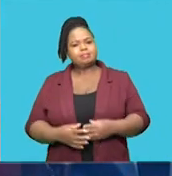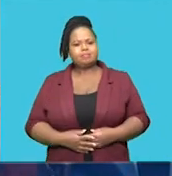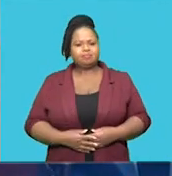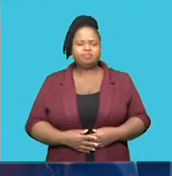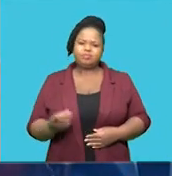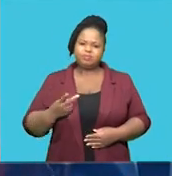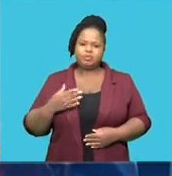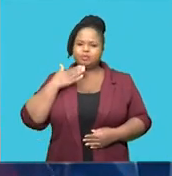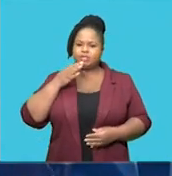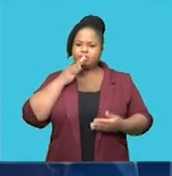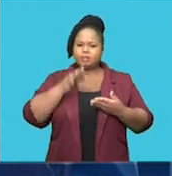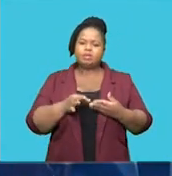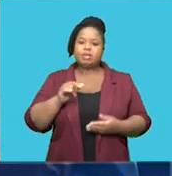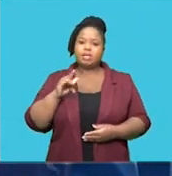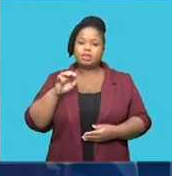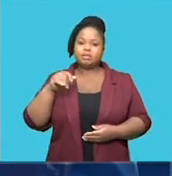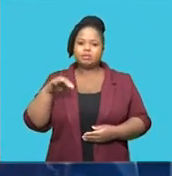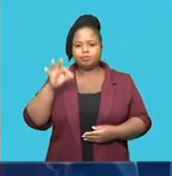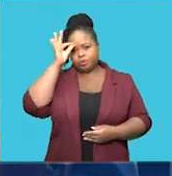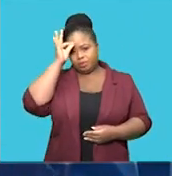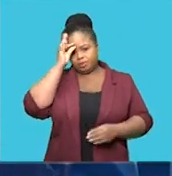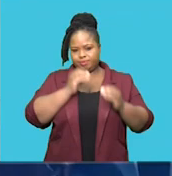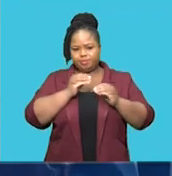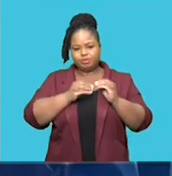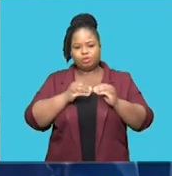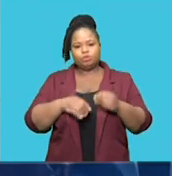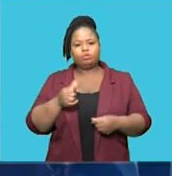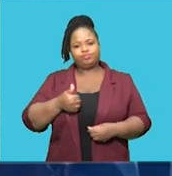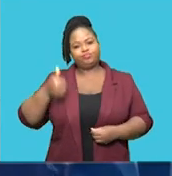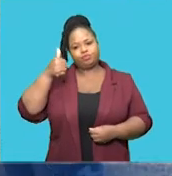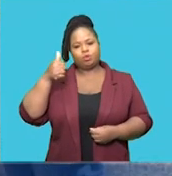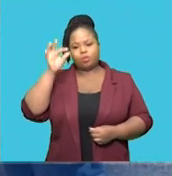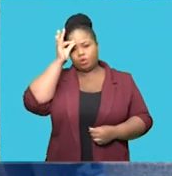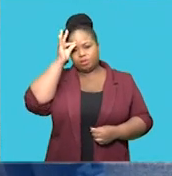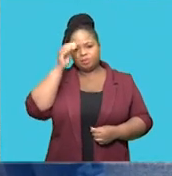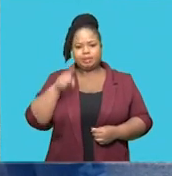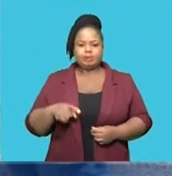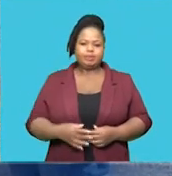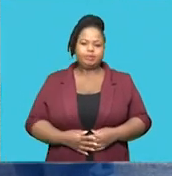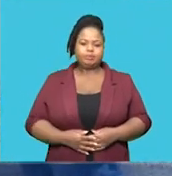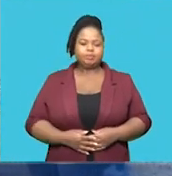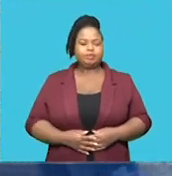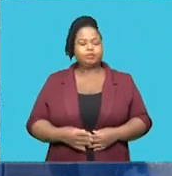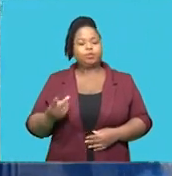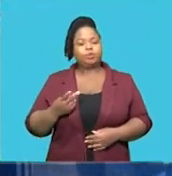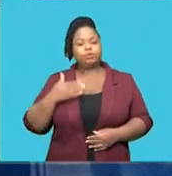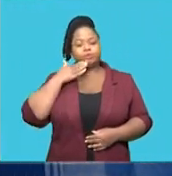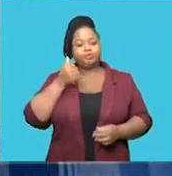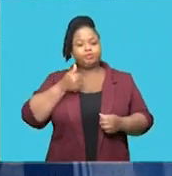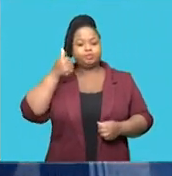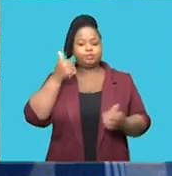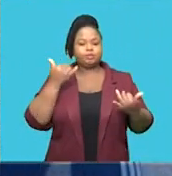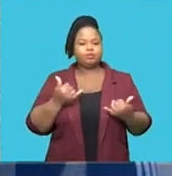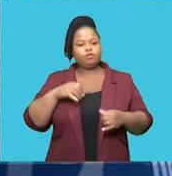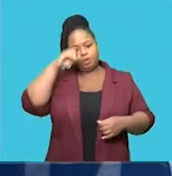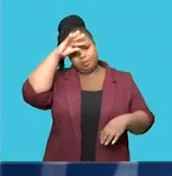also suggest that Langlaagte police station be upgraded to a brigadier police station? Namanjalo umqondiso inhloko eminyangweni